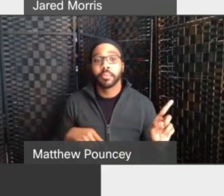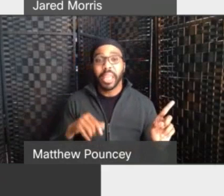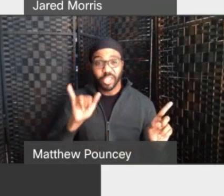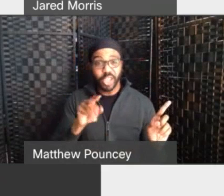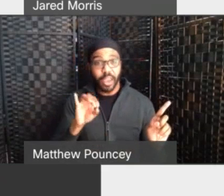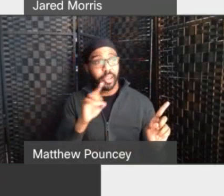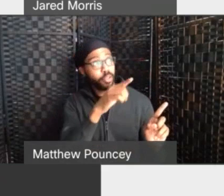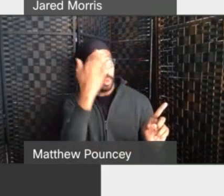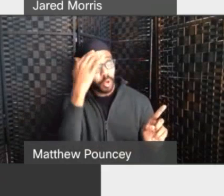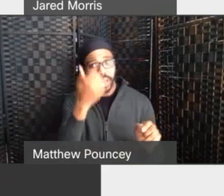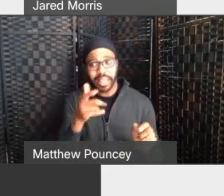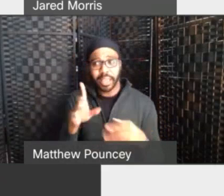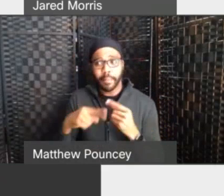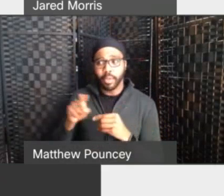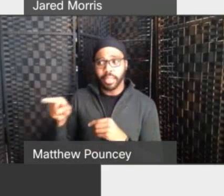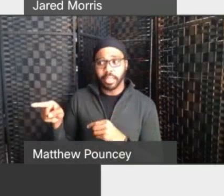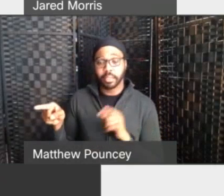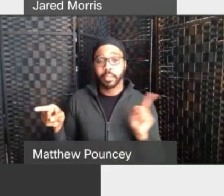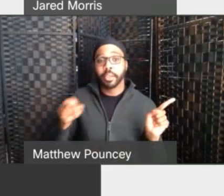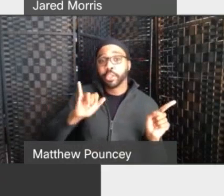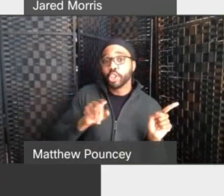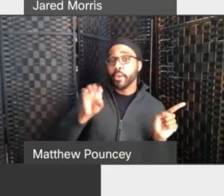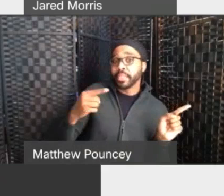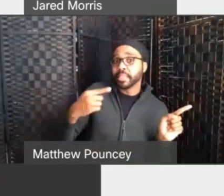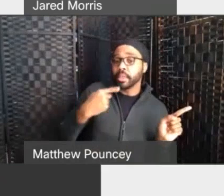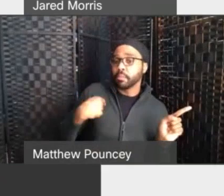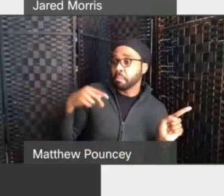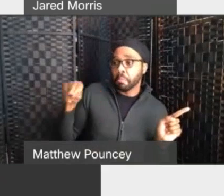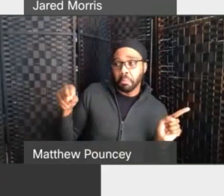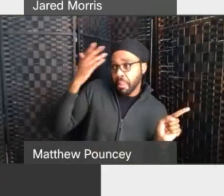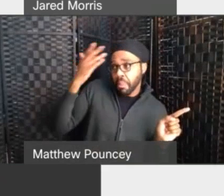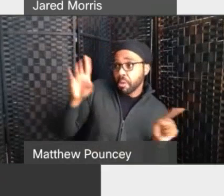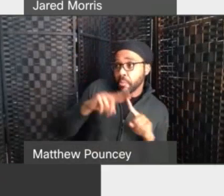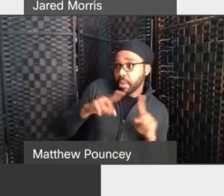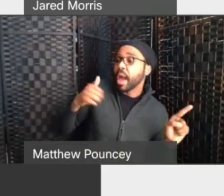anything about that? I don't, but Amy, I'll give you a call